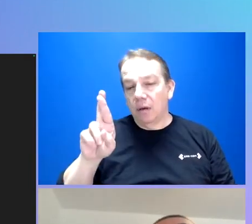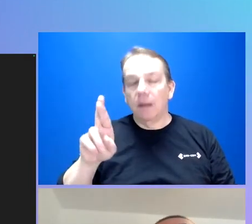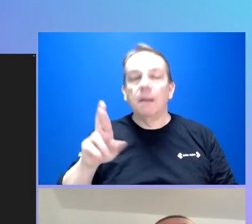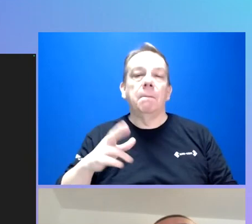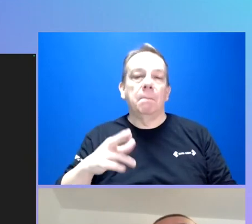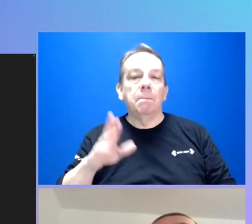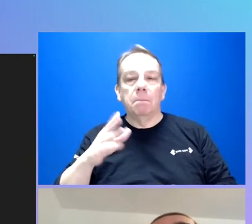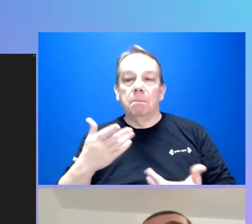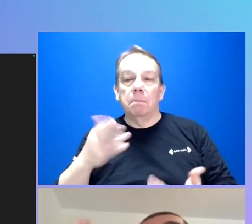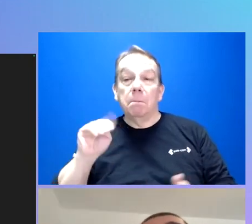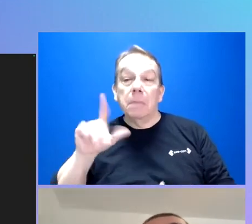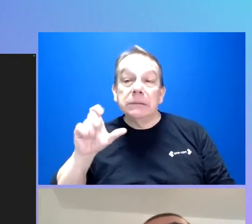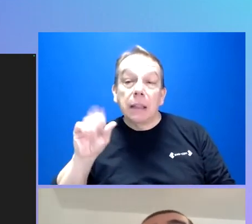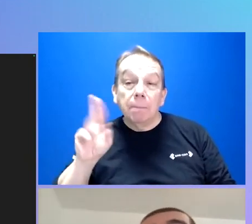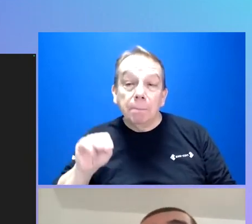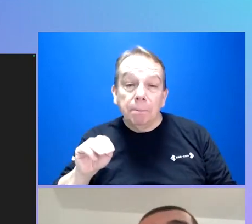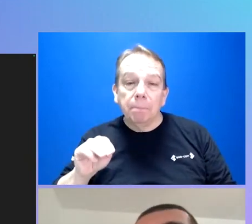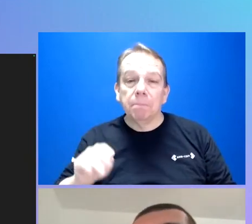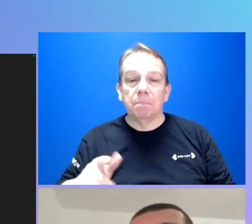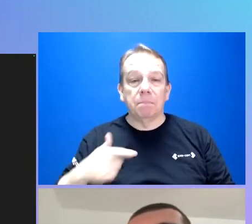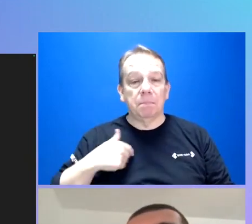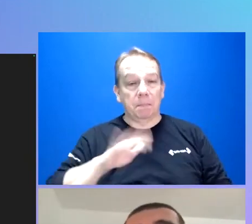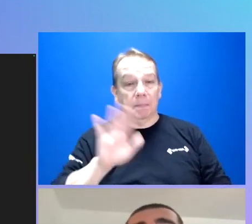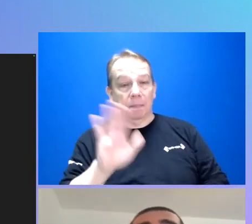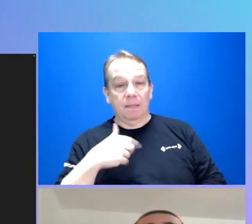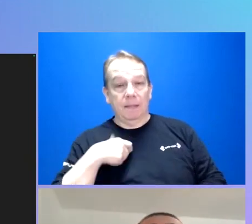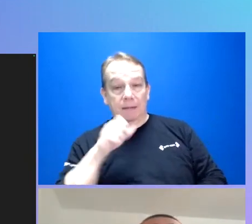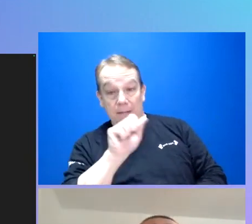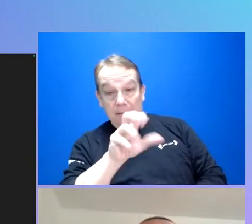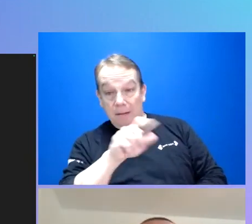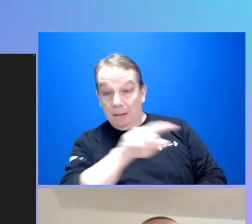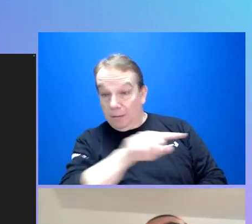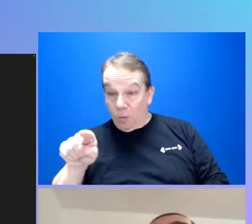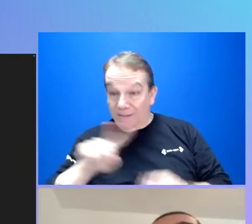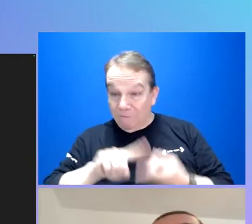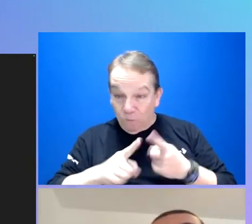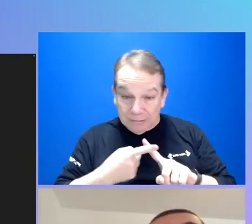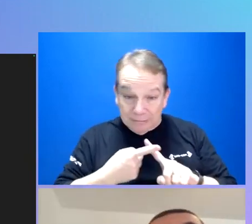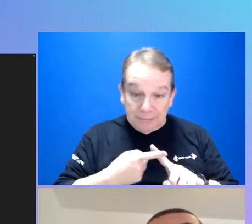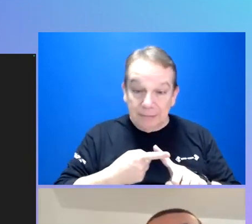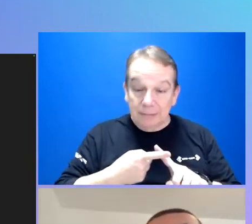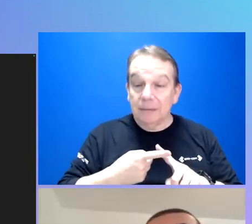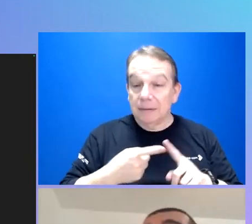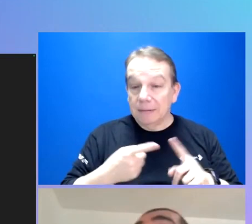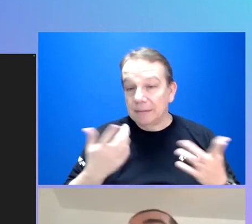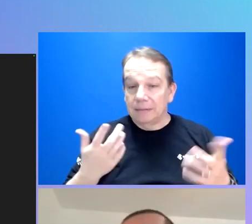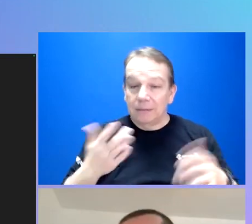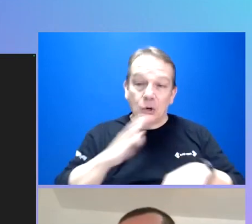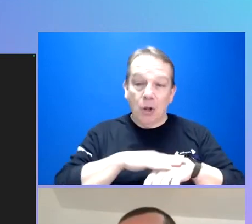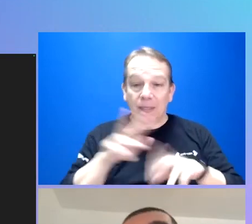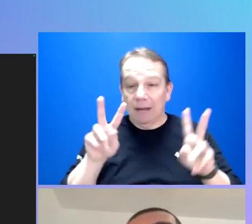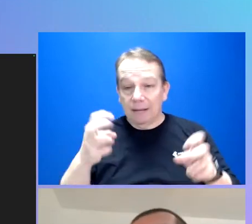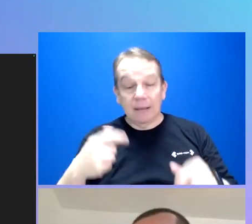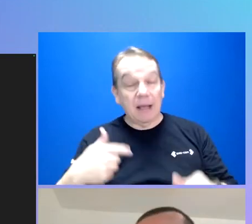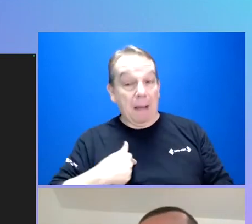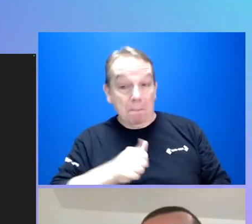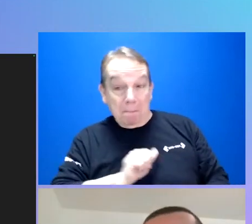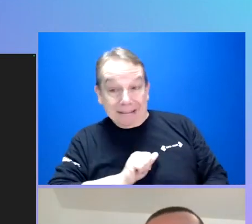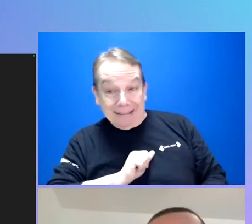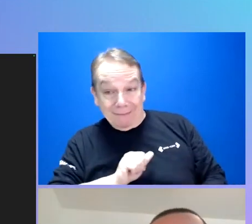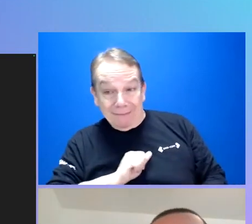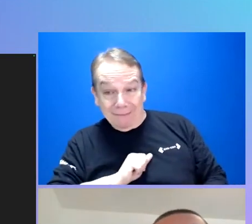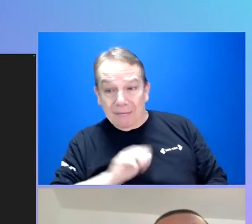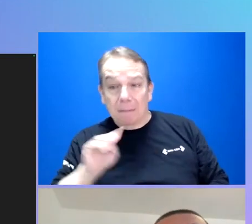right? And I would just like to say Allahu Akbar to all my Muslim friends, since we're on the subject, but I'm not personally Muslim